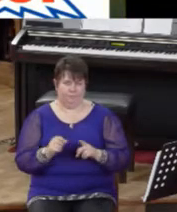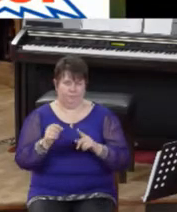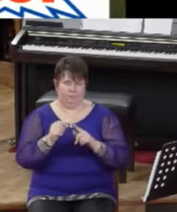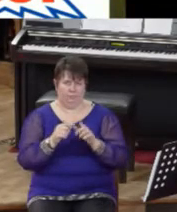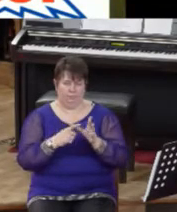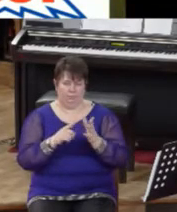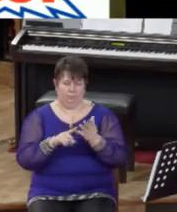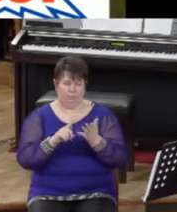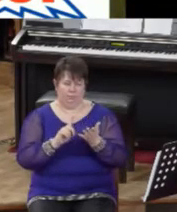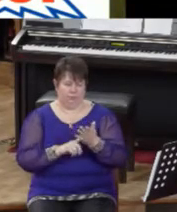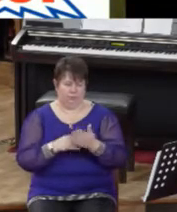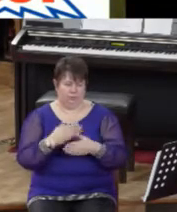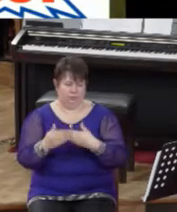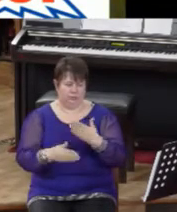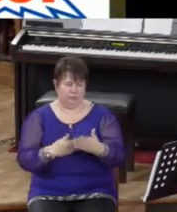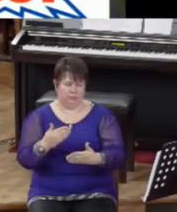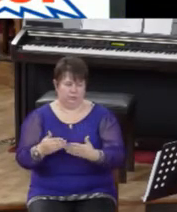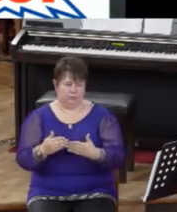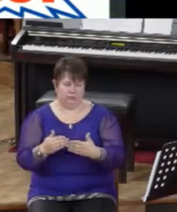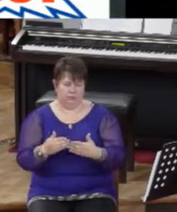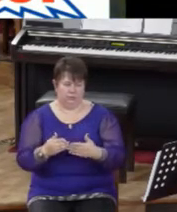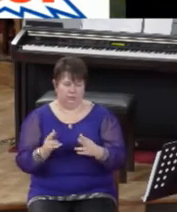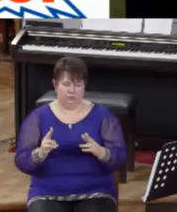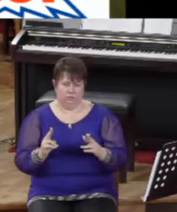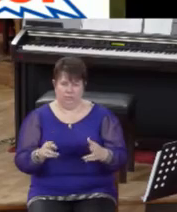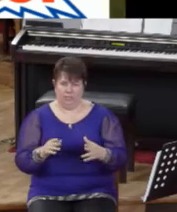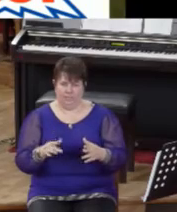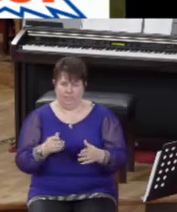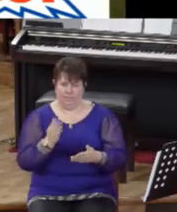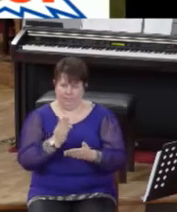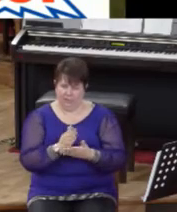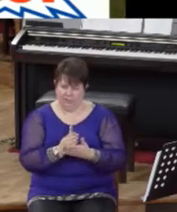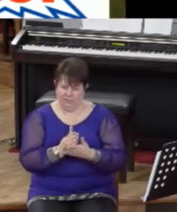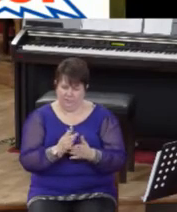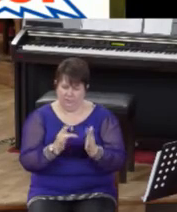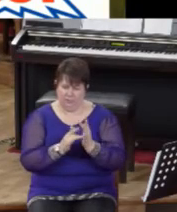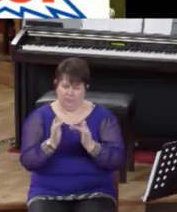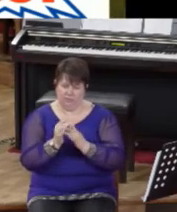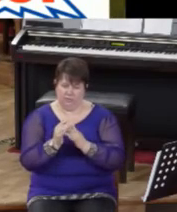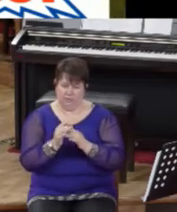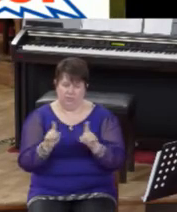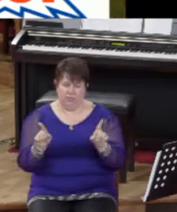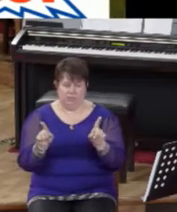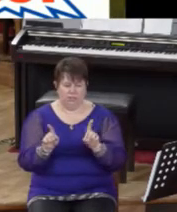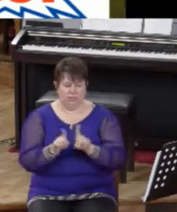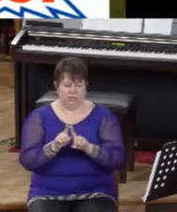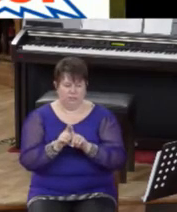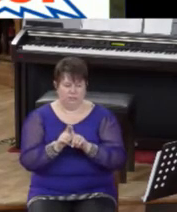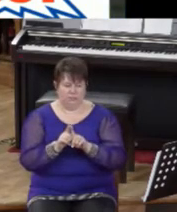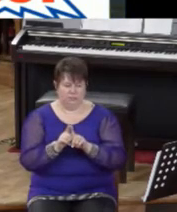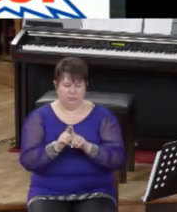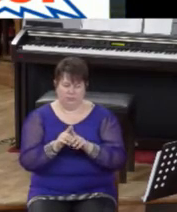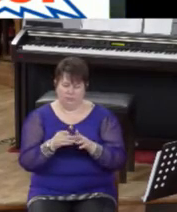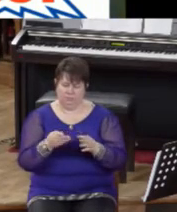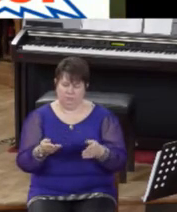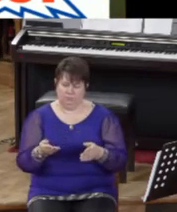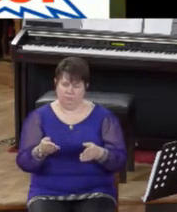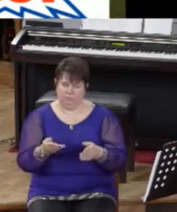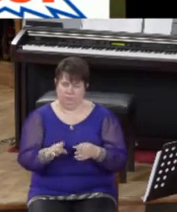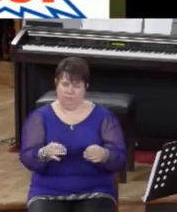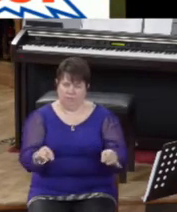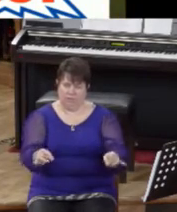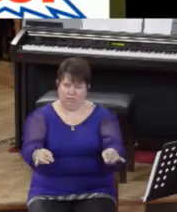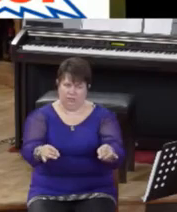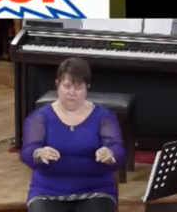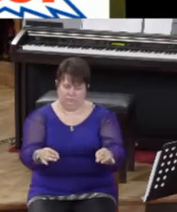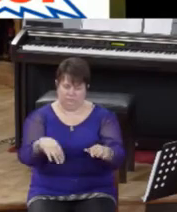As Paul goes on to explain, to die believing in Christ is to be like a seed or a spring bulb which is planted in the